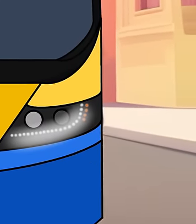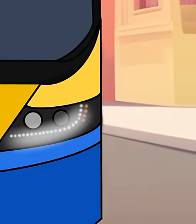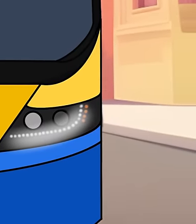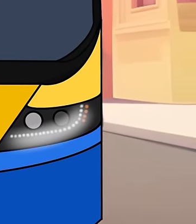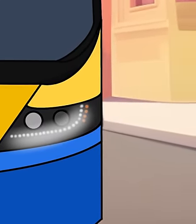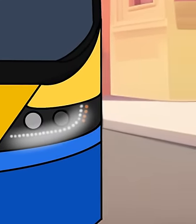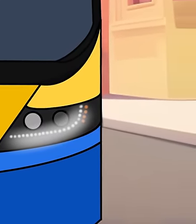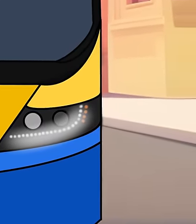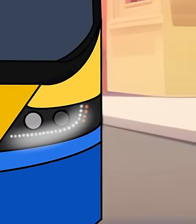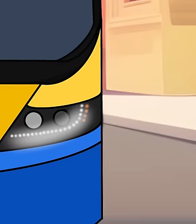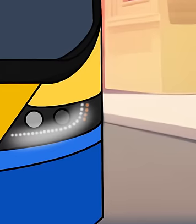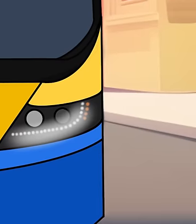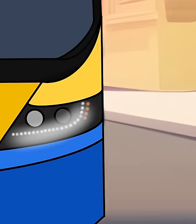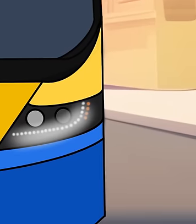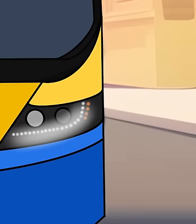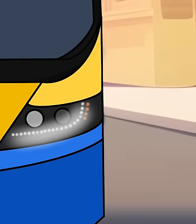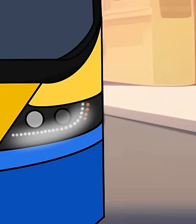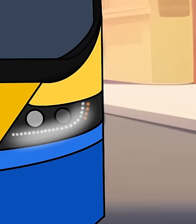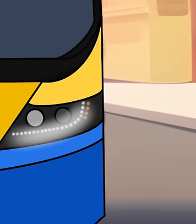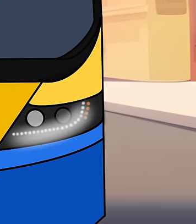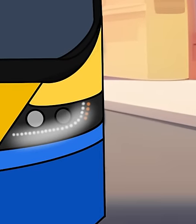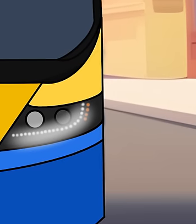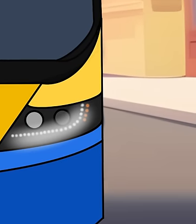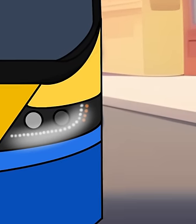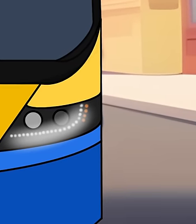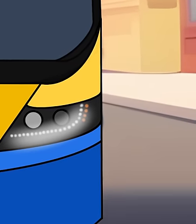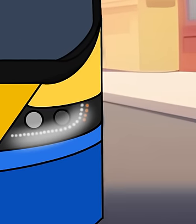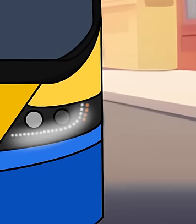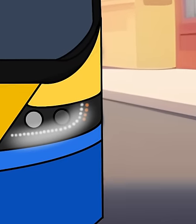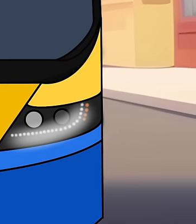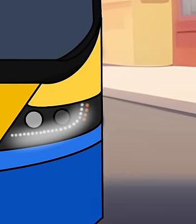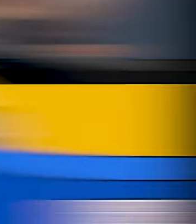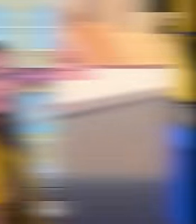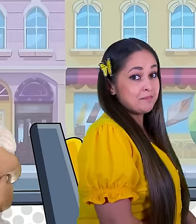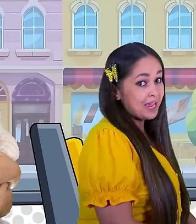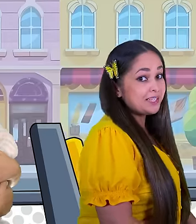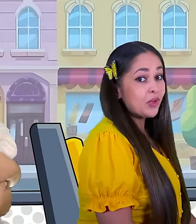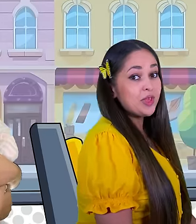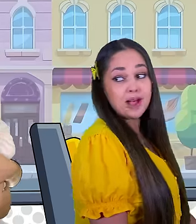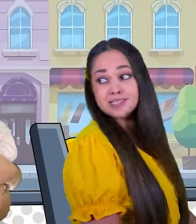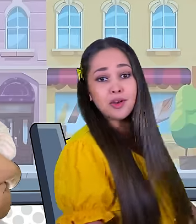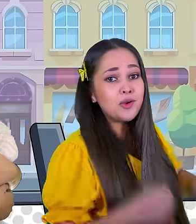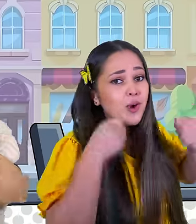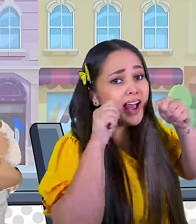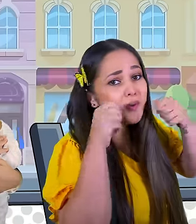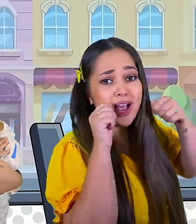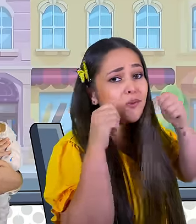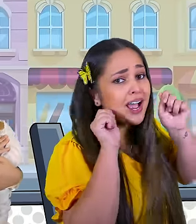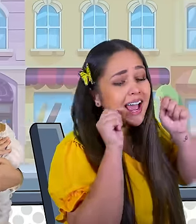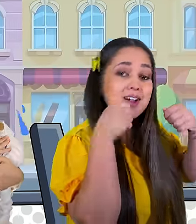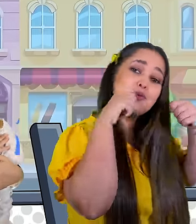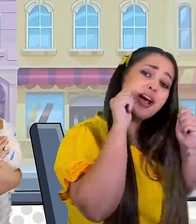The horn on the bus goes beep, beep, beep, all day long. The babies on the bus go wah,